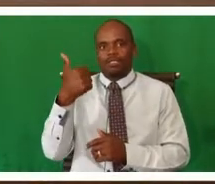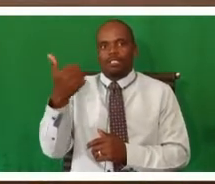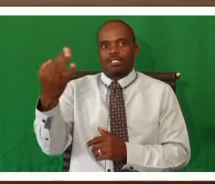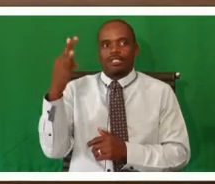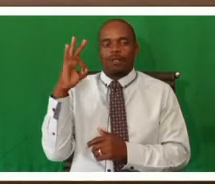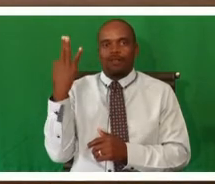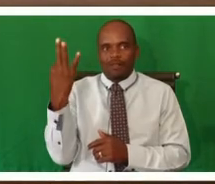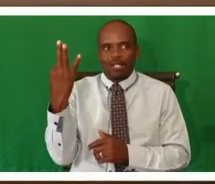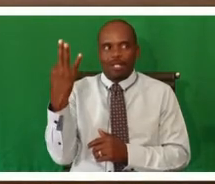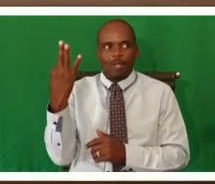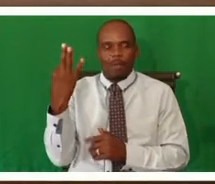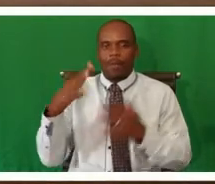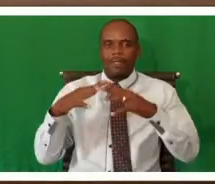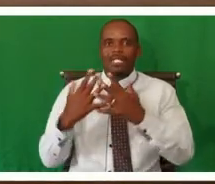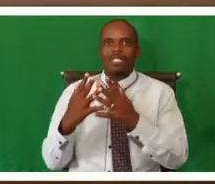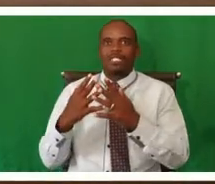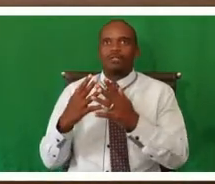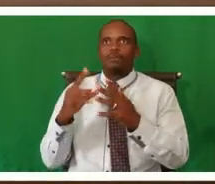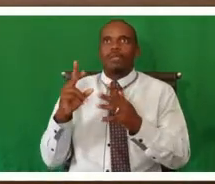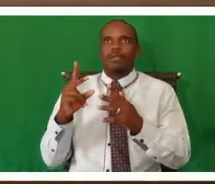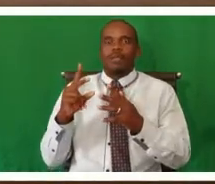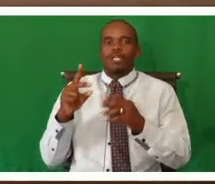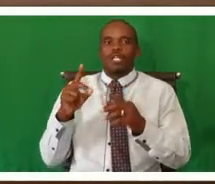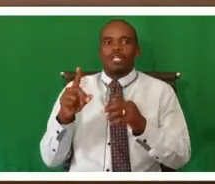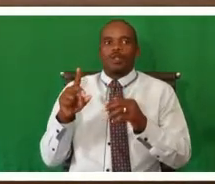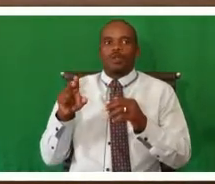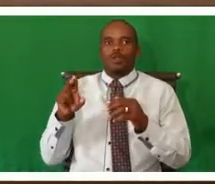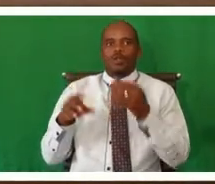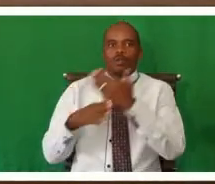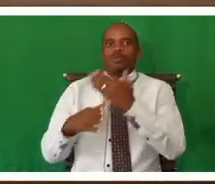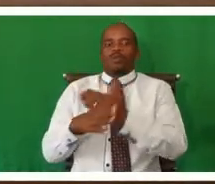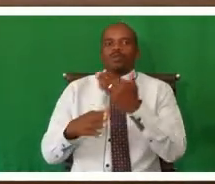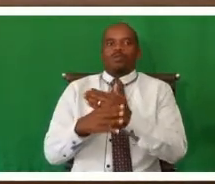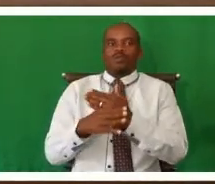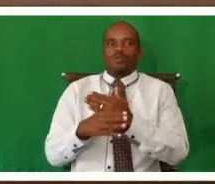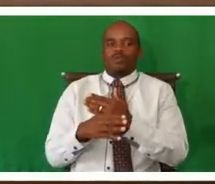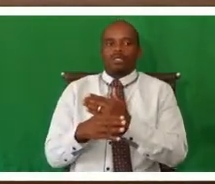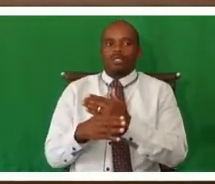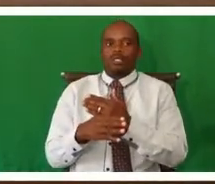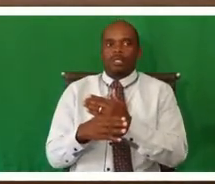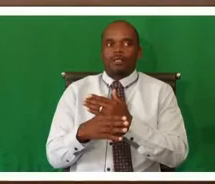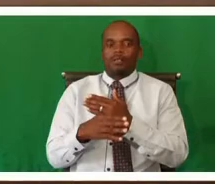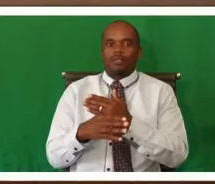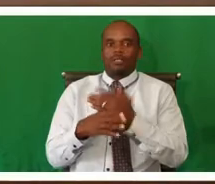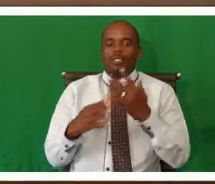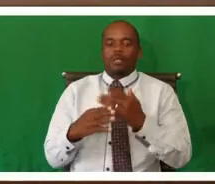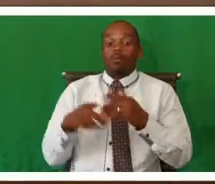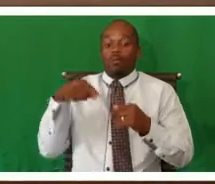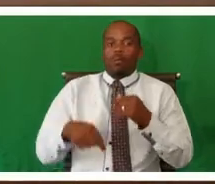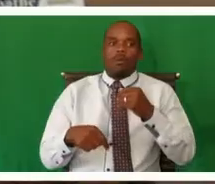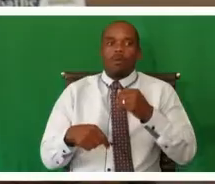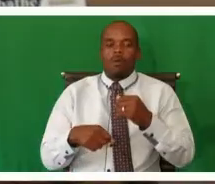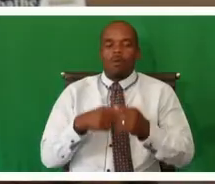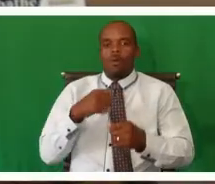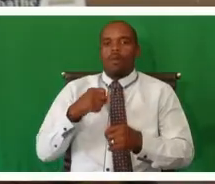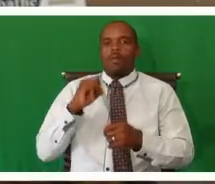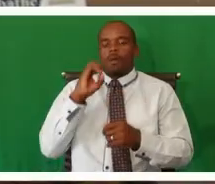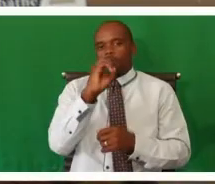10,563 mixed-use housing opportunities in the Bloemfontein.